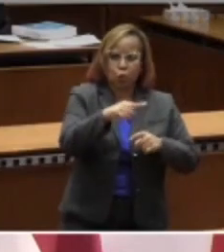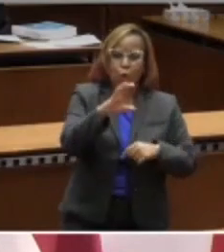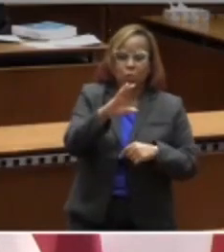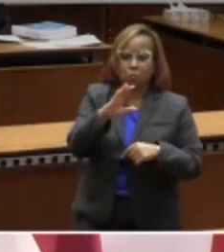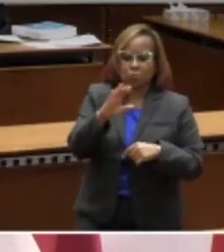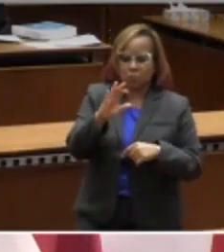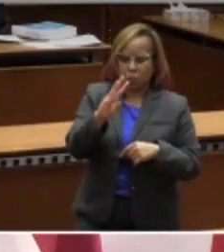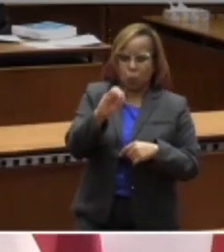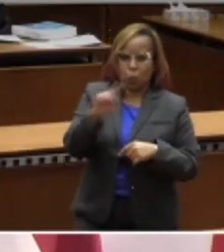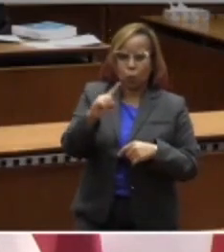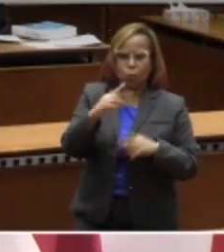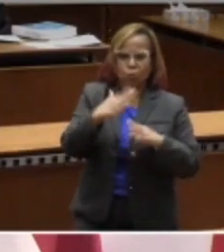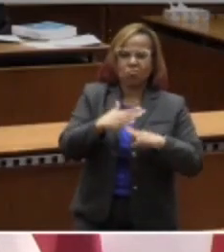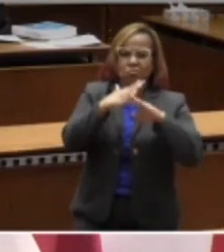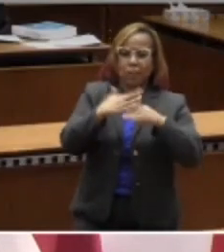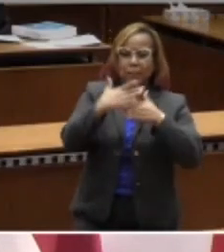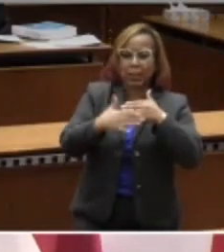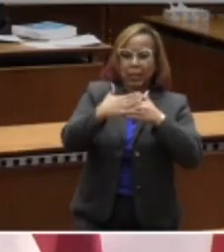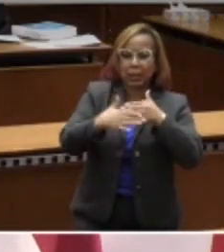bleeding.